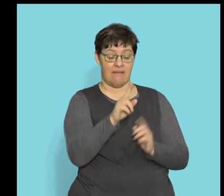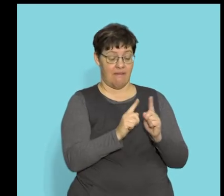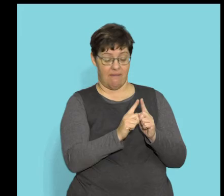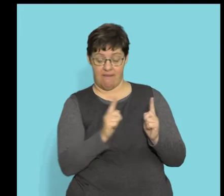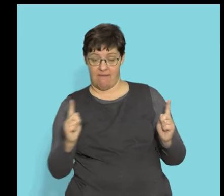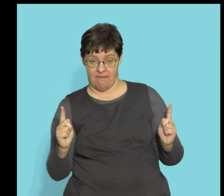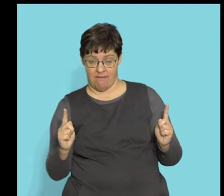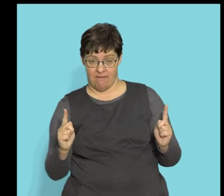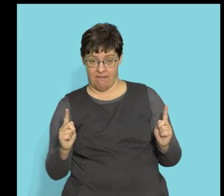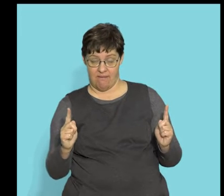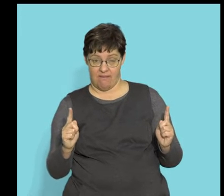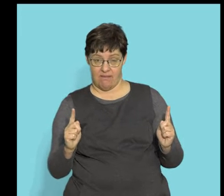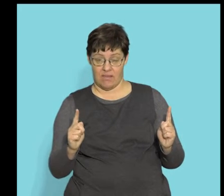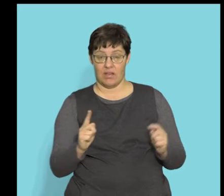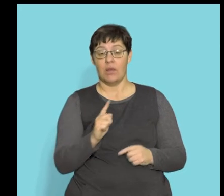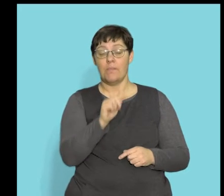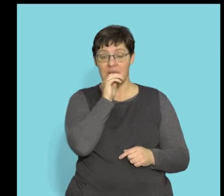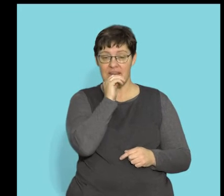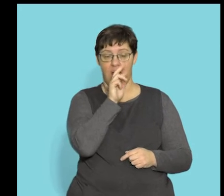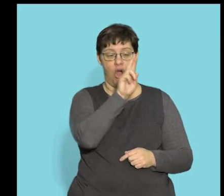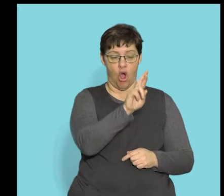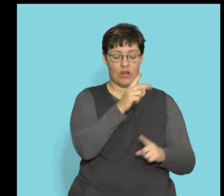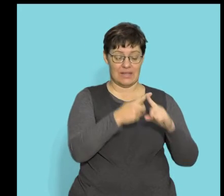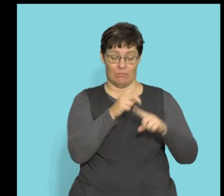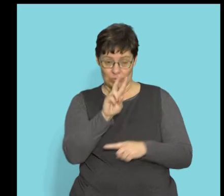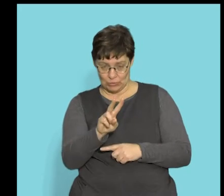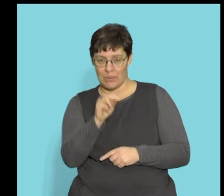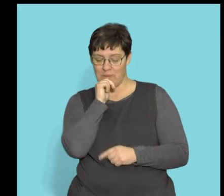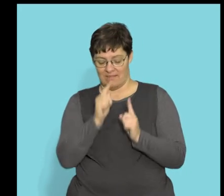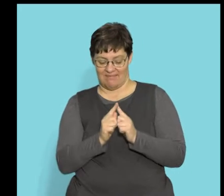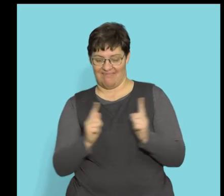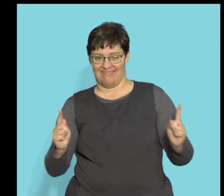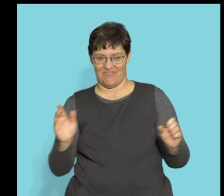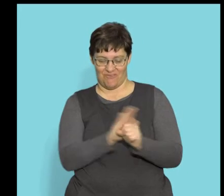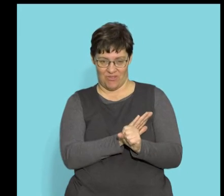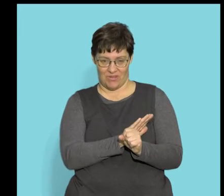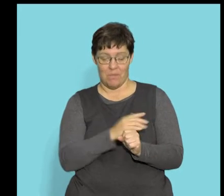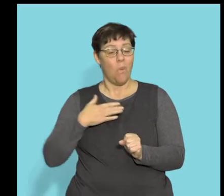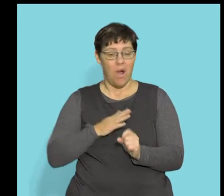diameter is 2 times the radius.